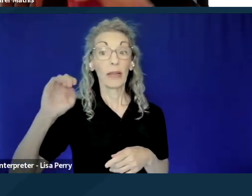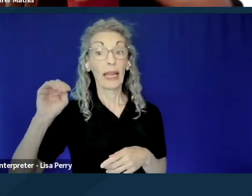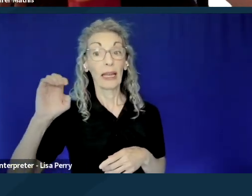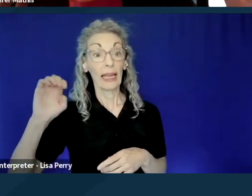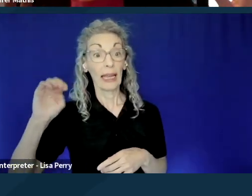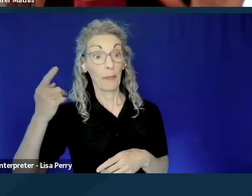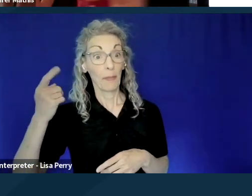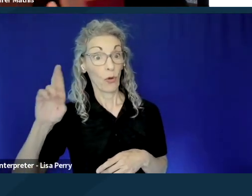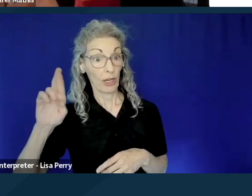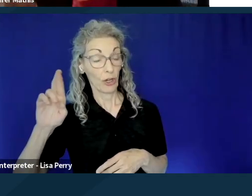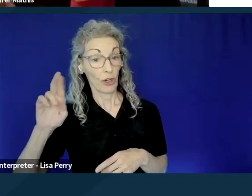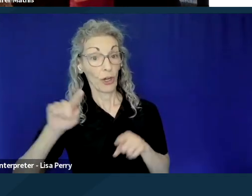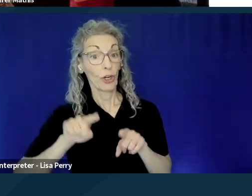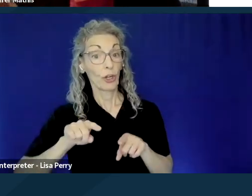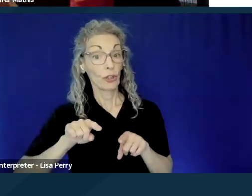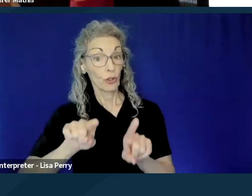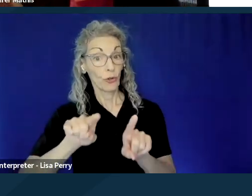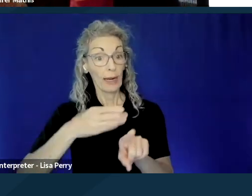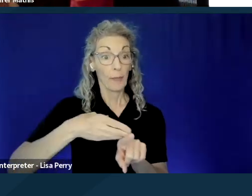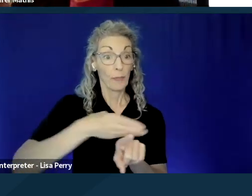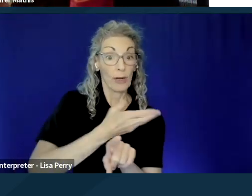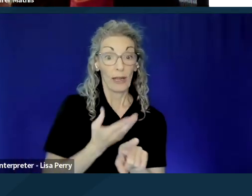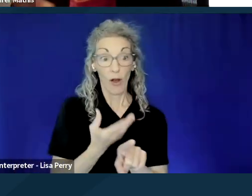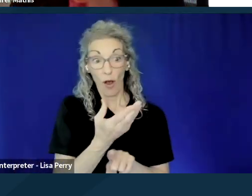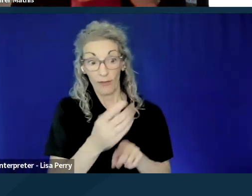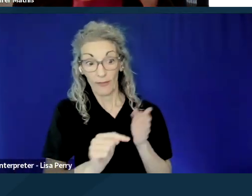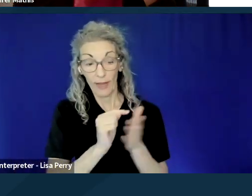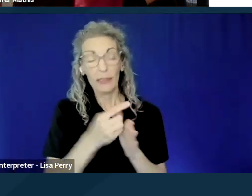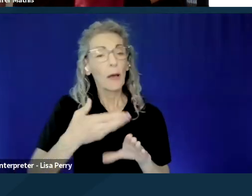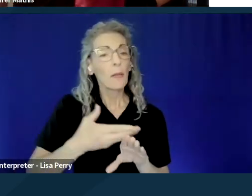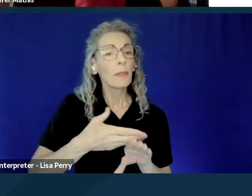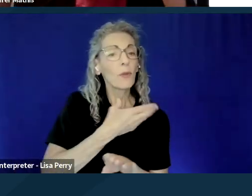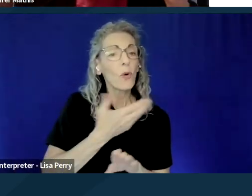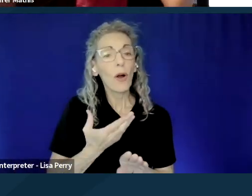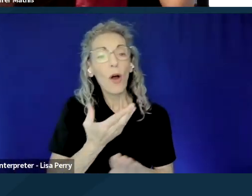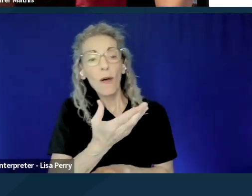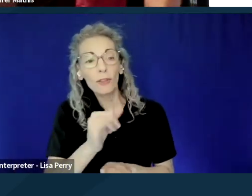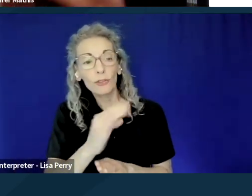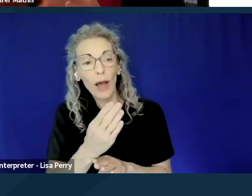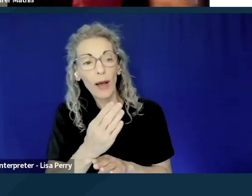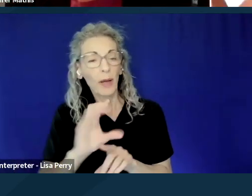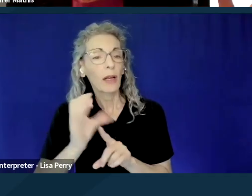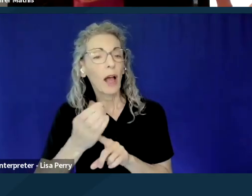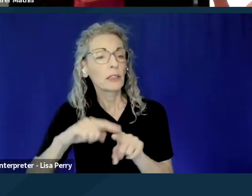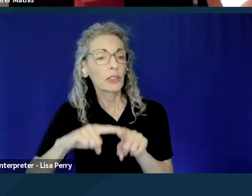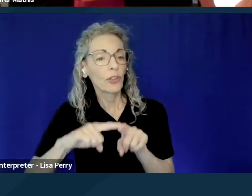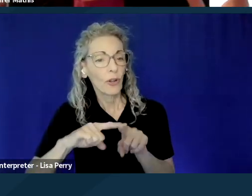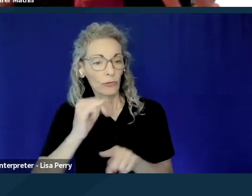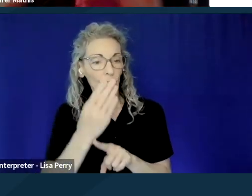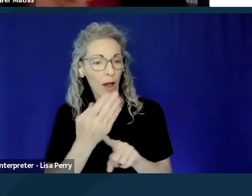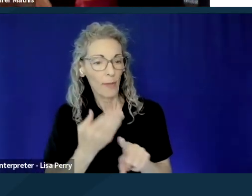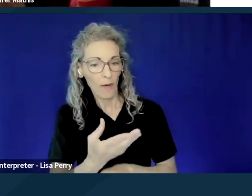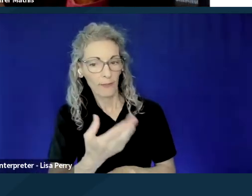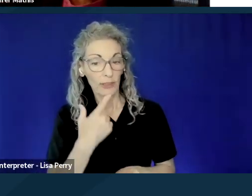this pre-offer phase, before they give you a conditional job offer, saying you're